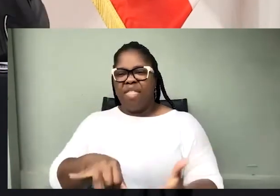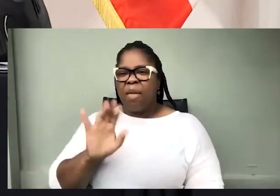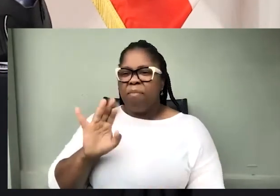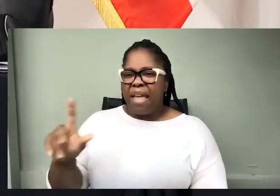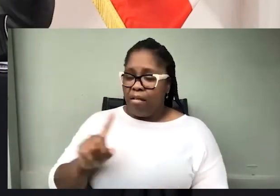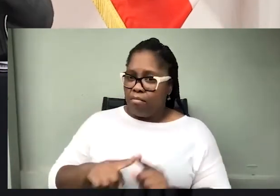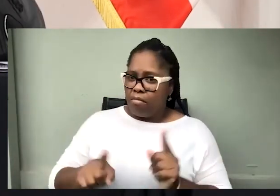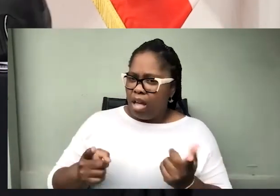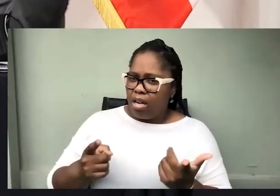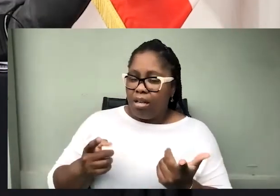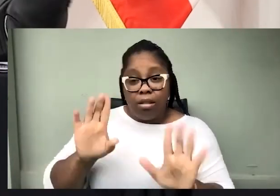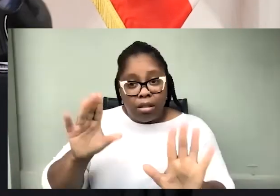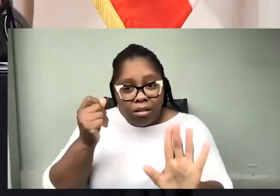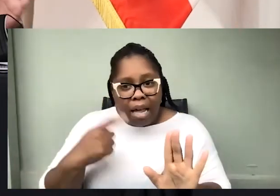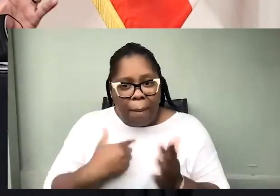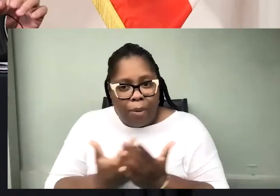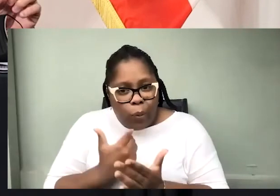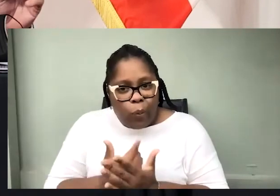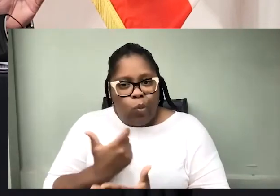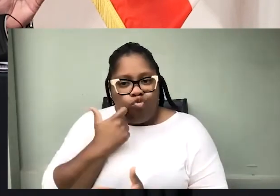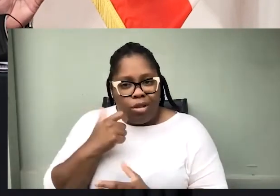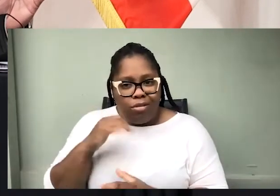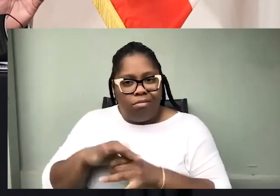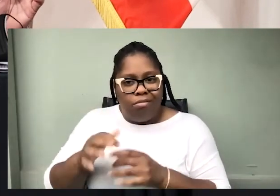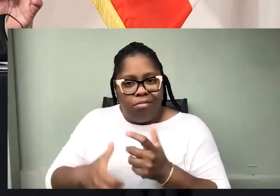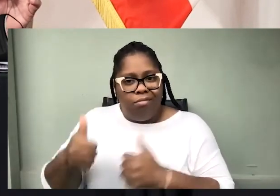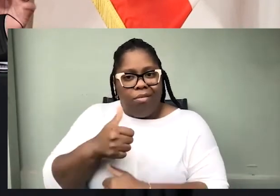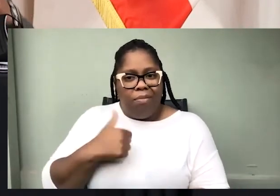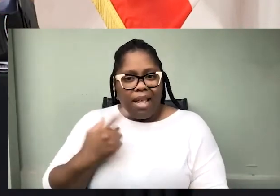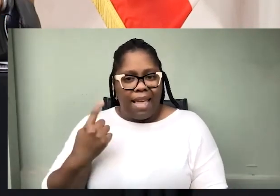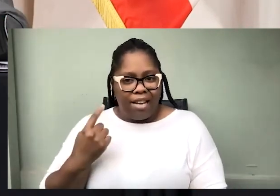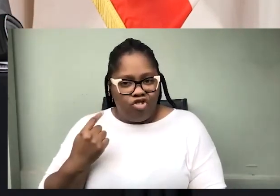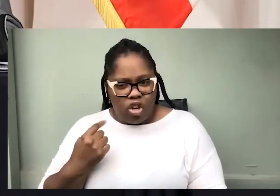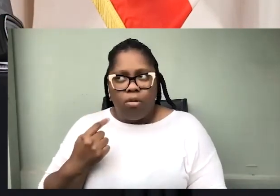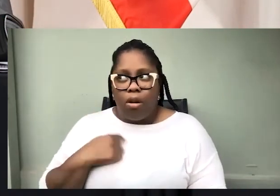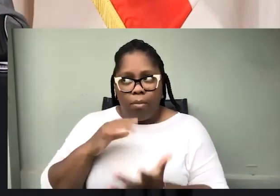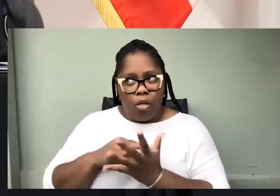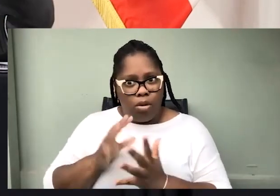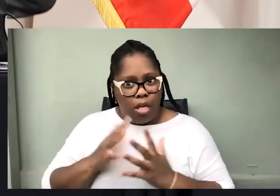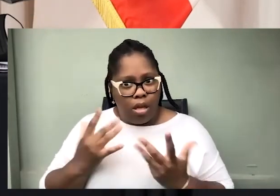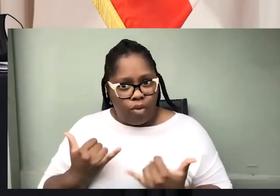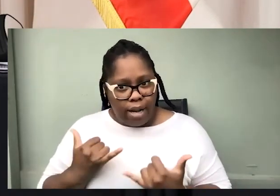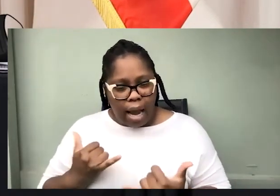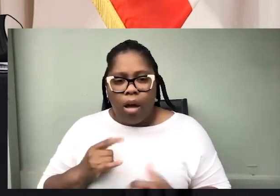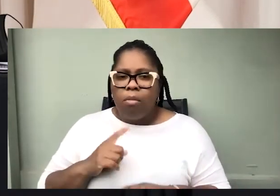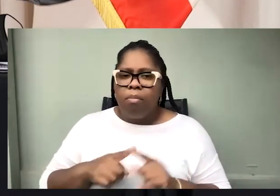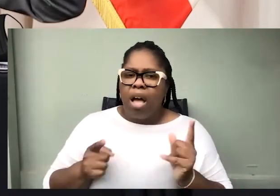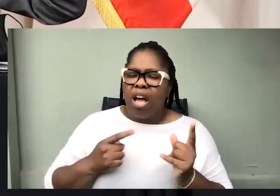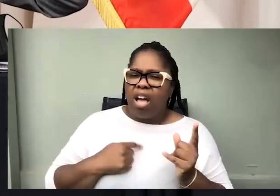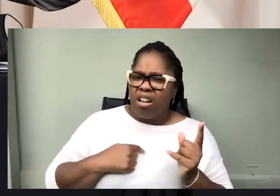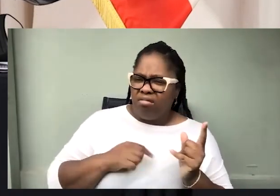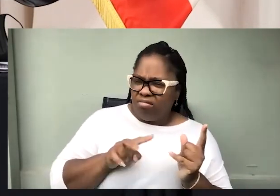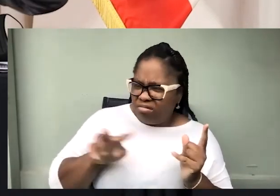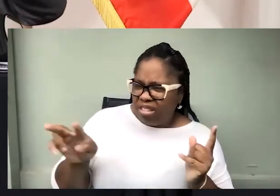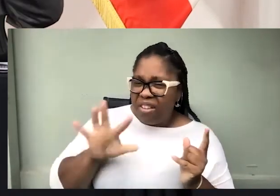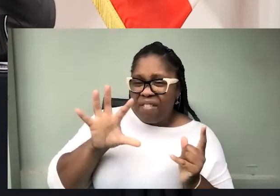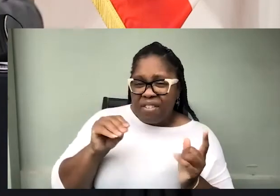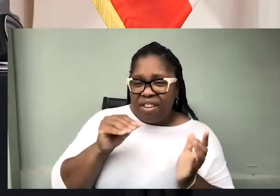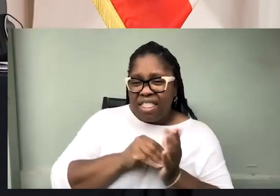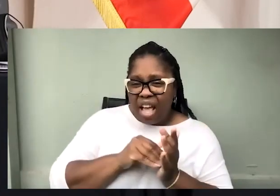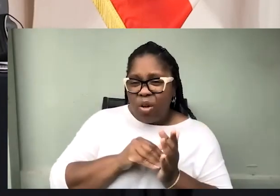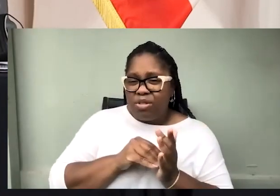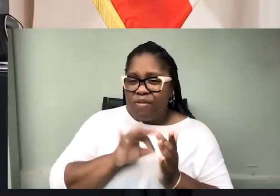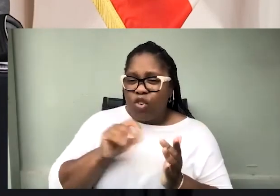at the landscape, and I'm the new guy, I just got elected last year, and I'm learning a lot right now, but when I look at the 50,000-foot perspective